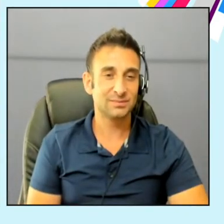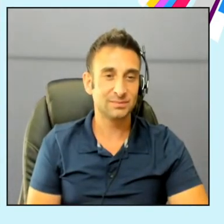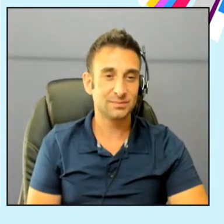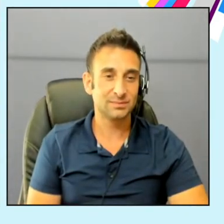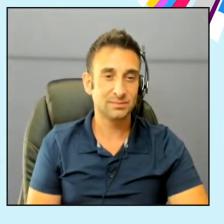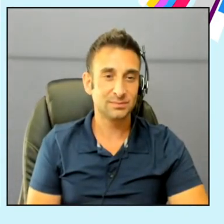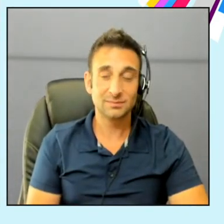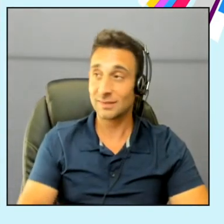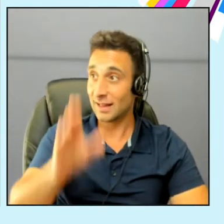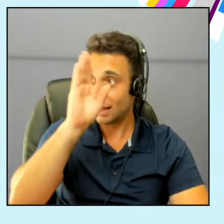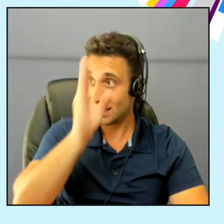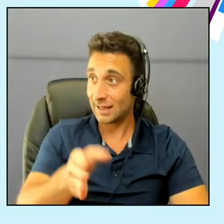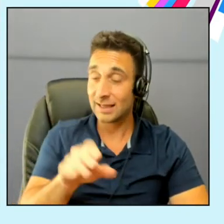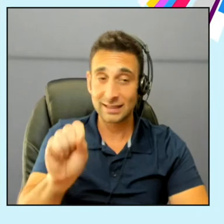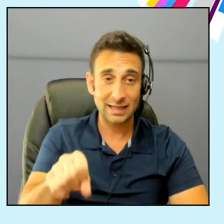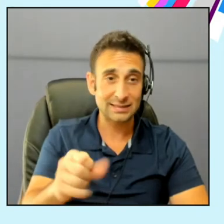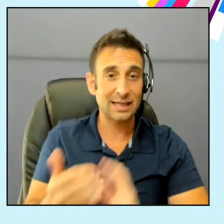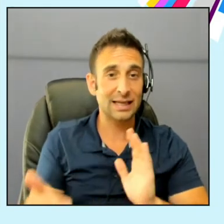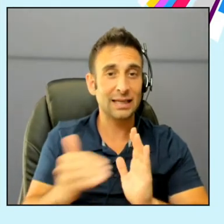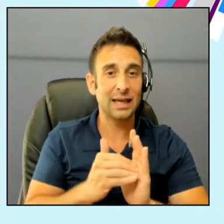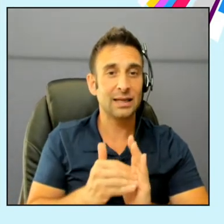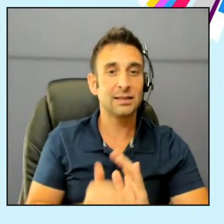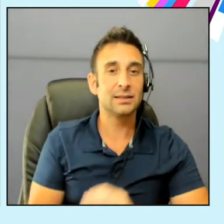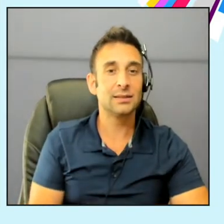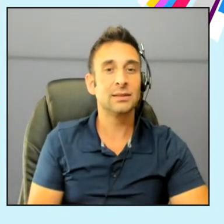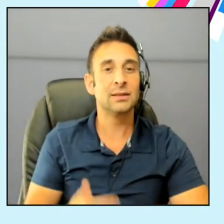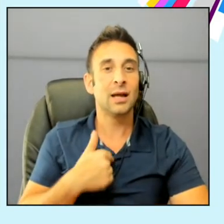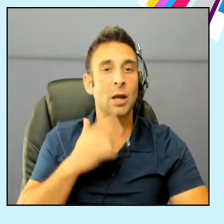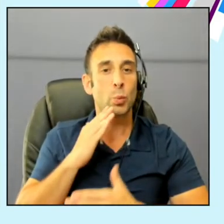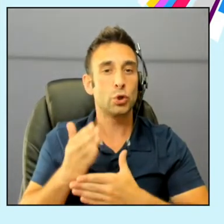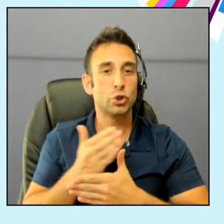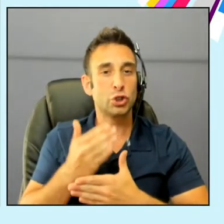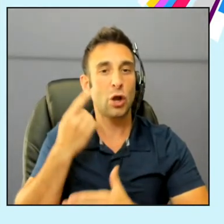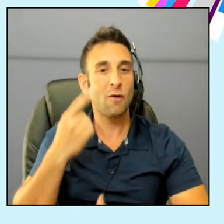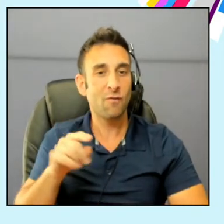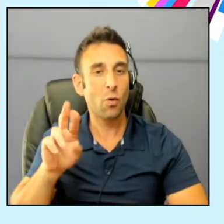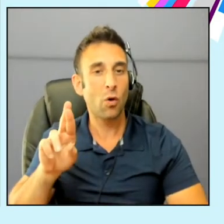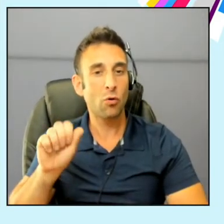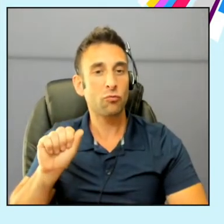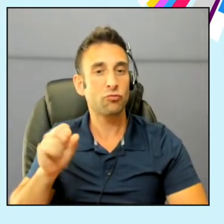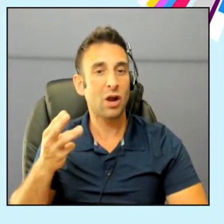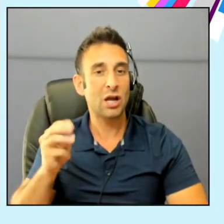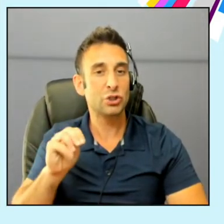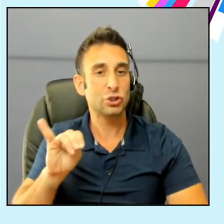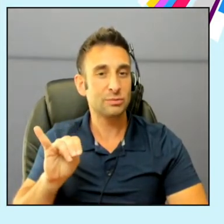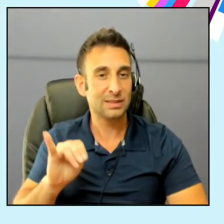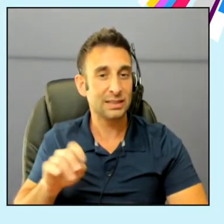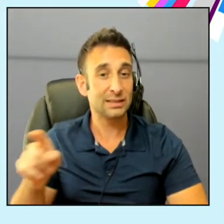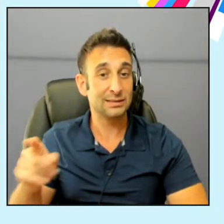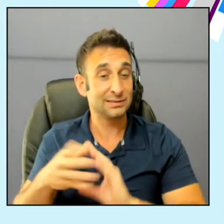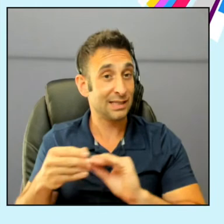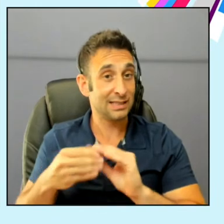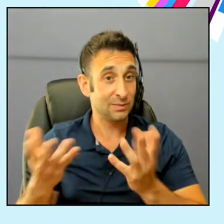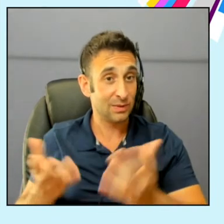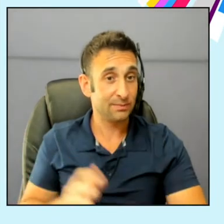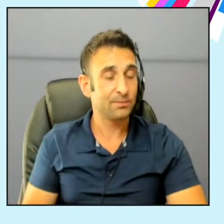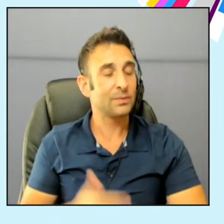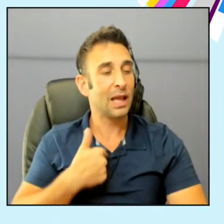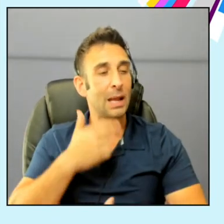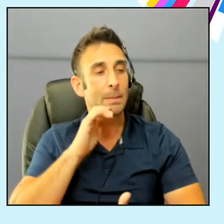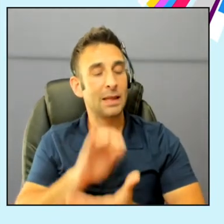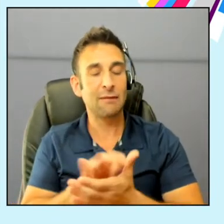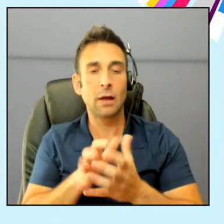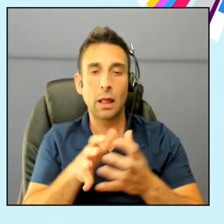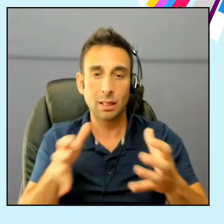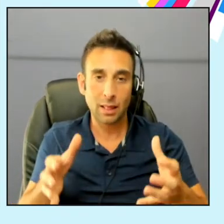Hi, and yes, once again, I will be sharing for Rashmi. What Rashmi shares is, I believe there is a lot to be done to